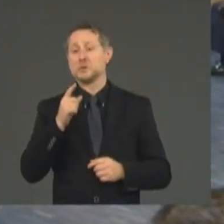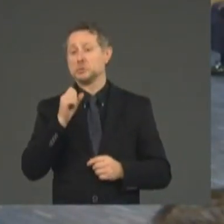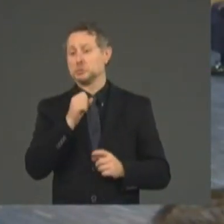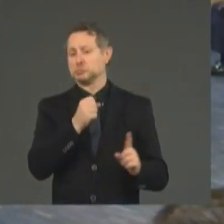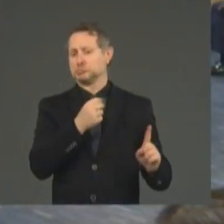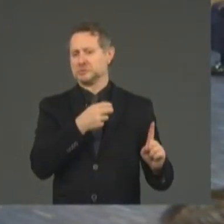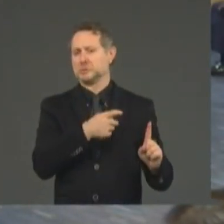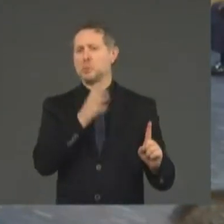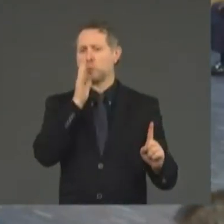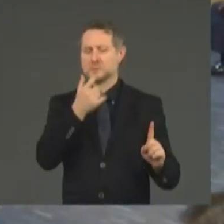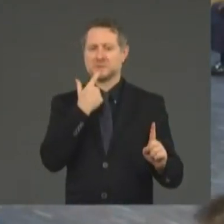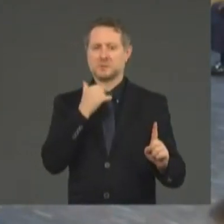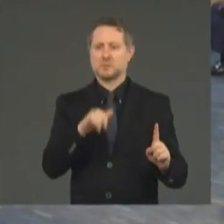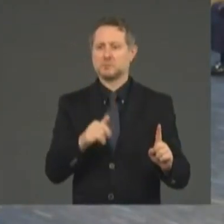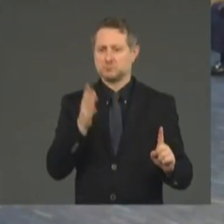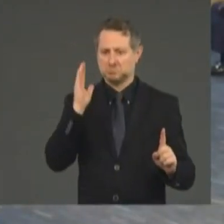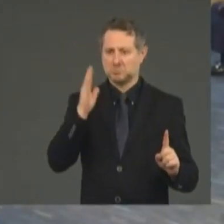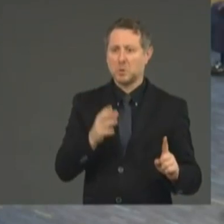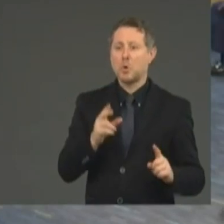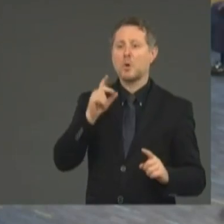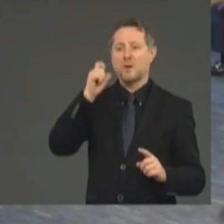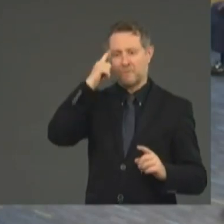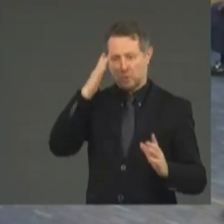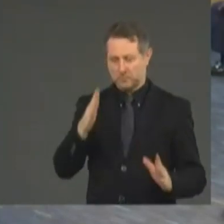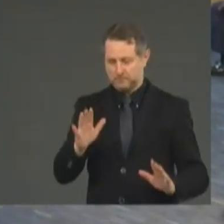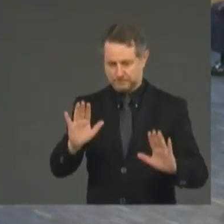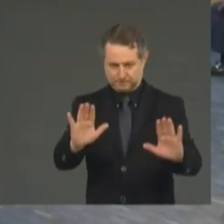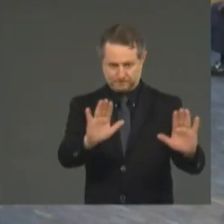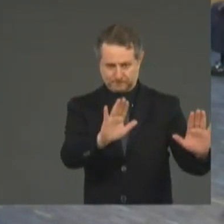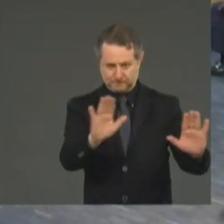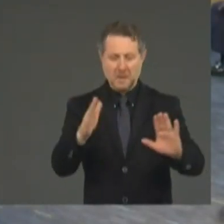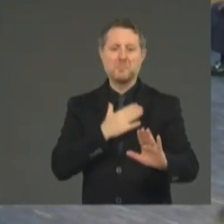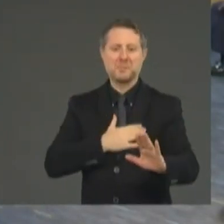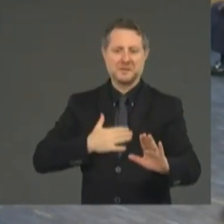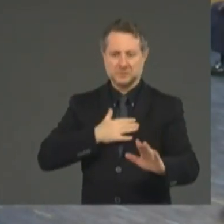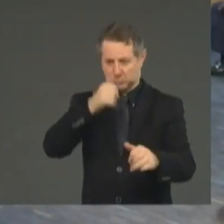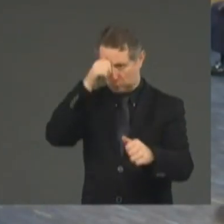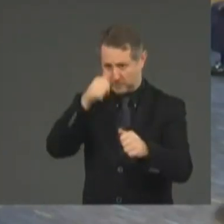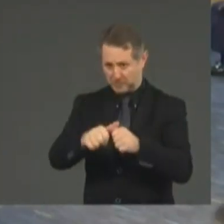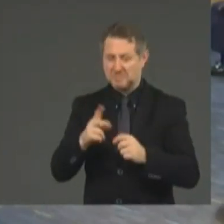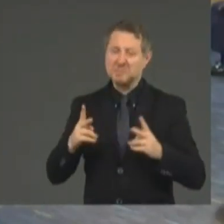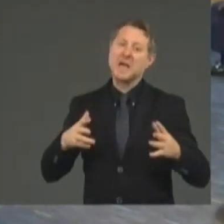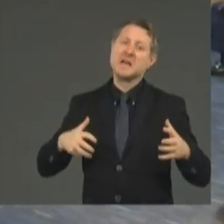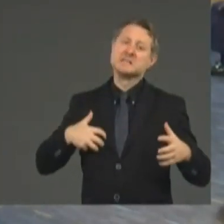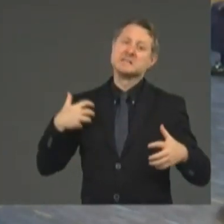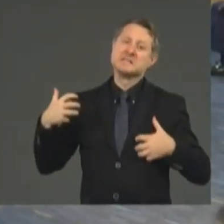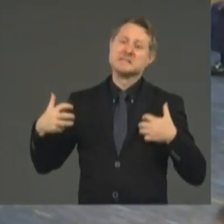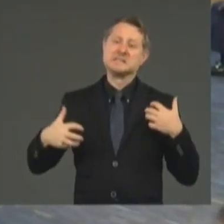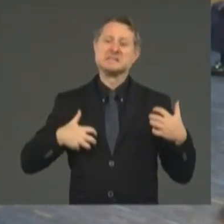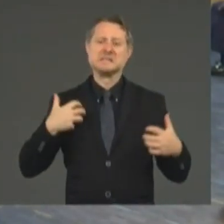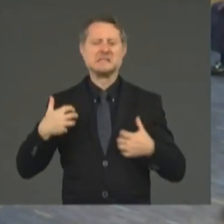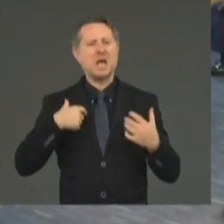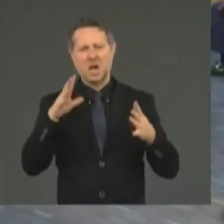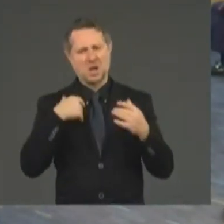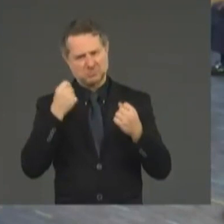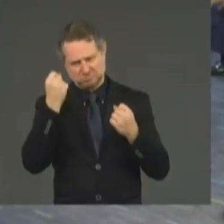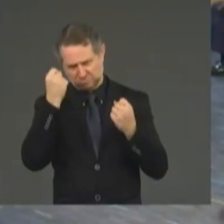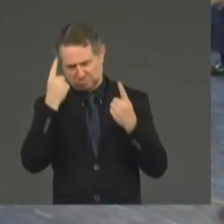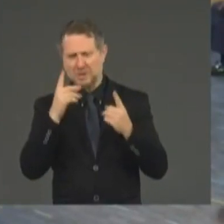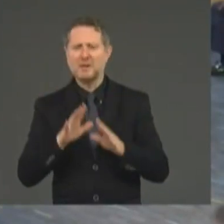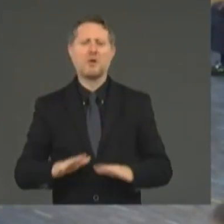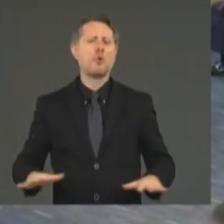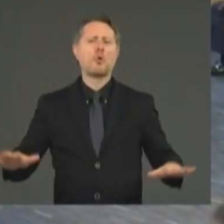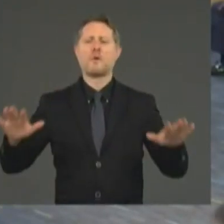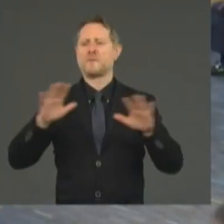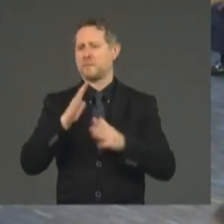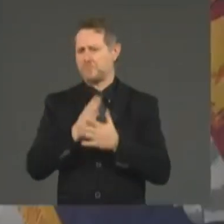today. Yeah, but also let's remember the context. You know, people are angry here, people are angry here. People are angry everywhere right now